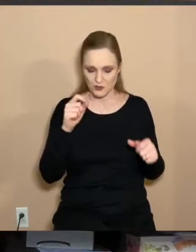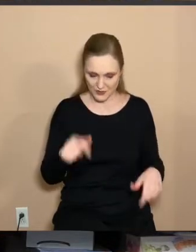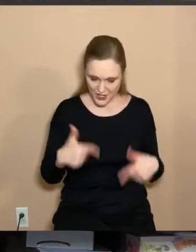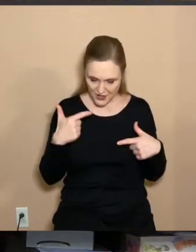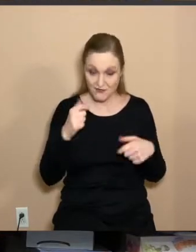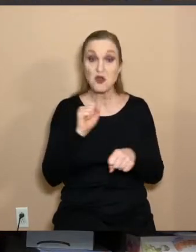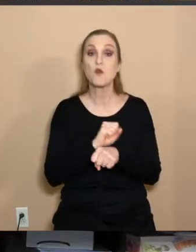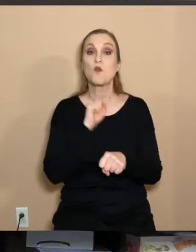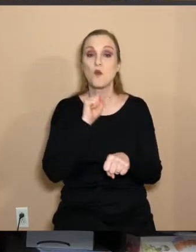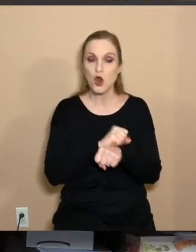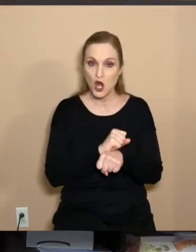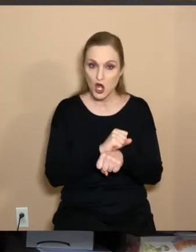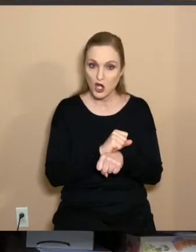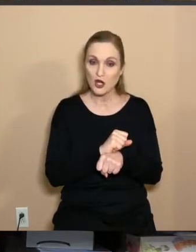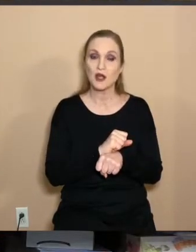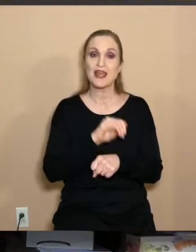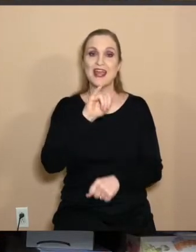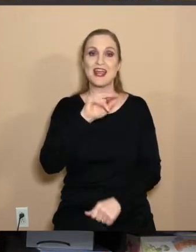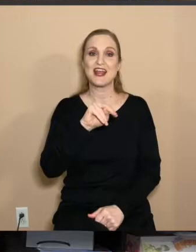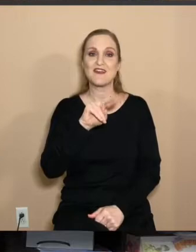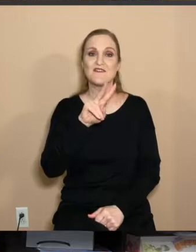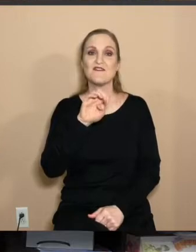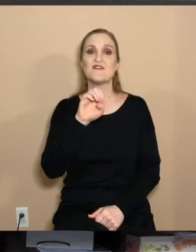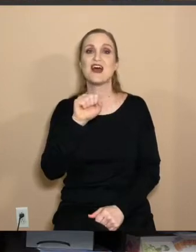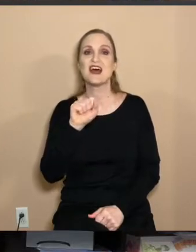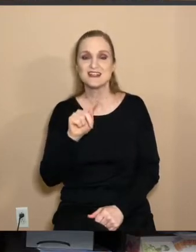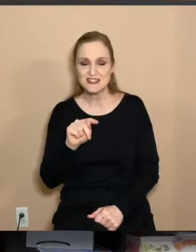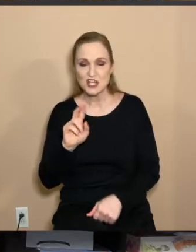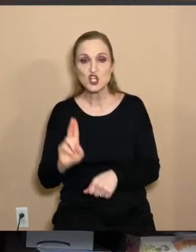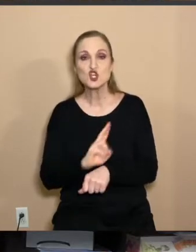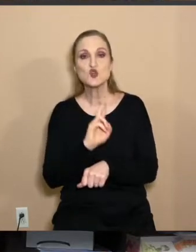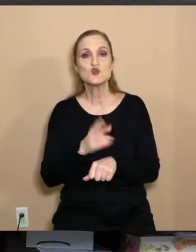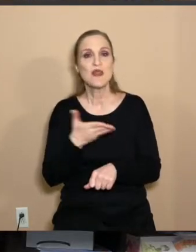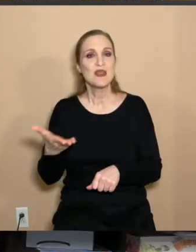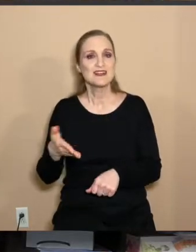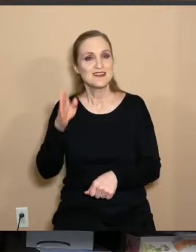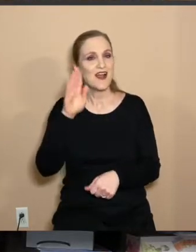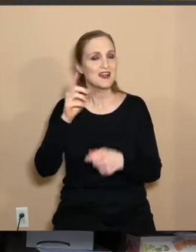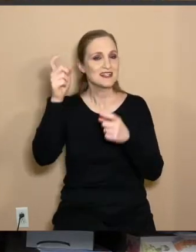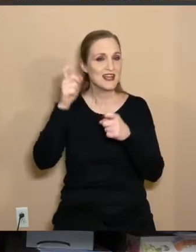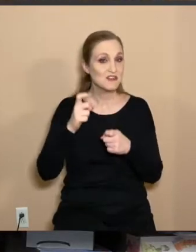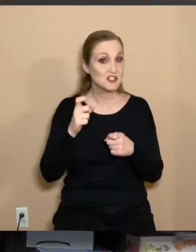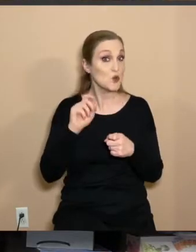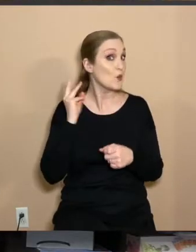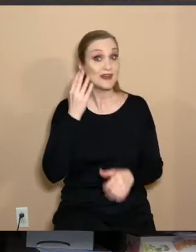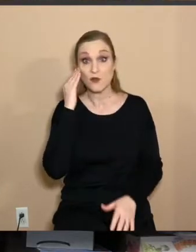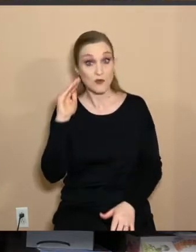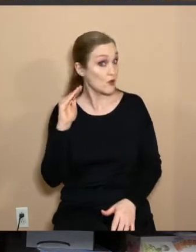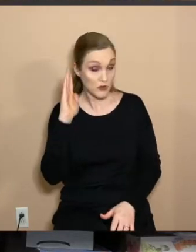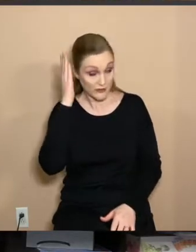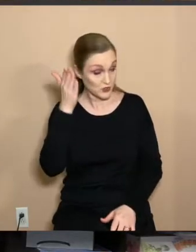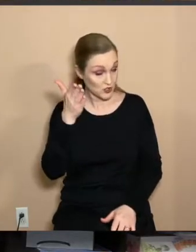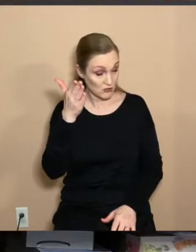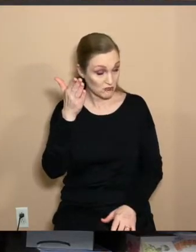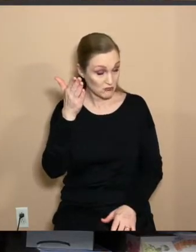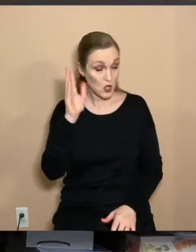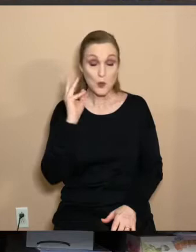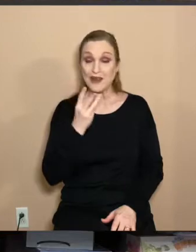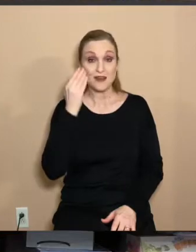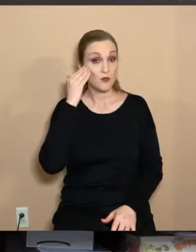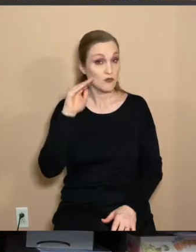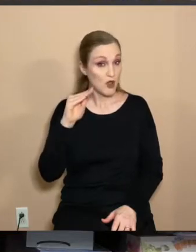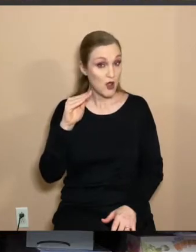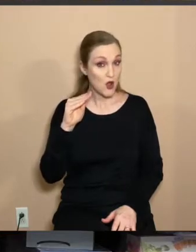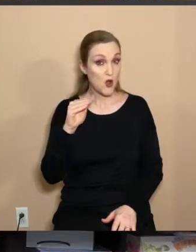to work. We have to invest. We have to use the things that God has given us. Even though we don't know what's going to happen, even though we don't know what kind